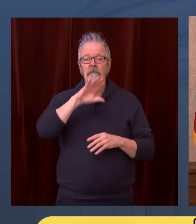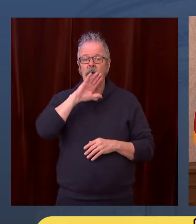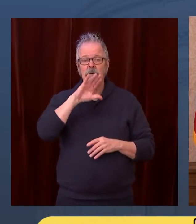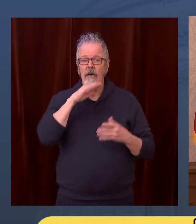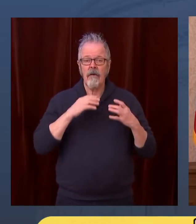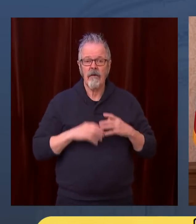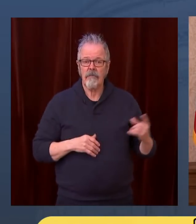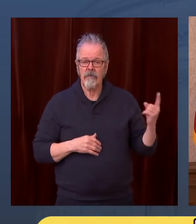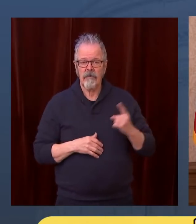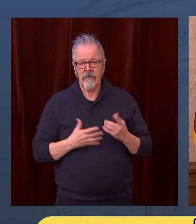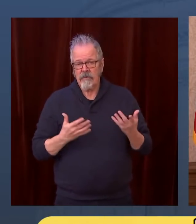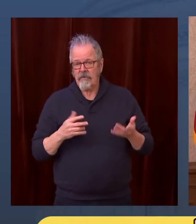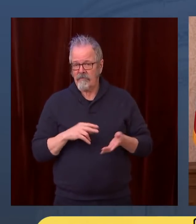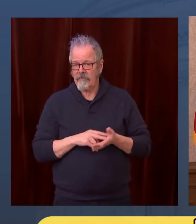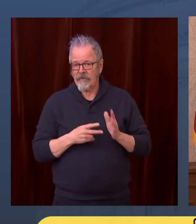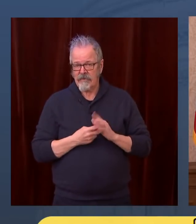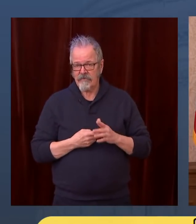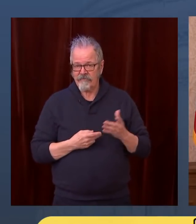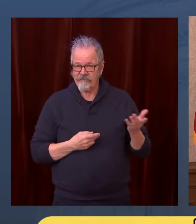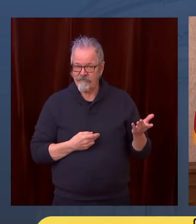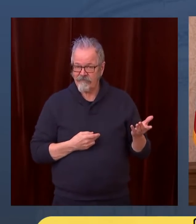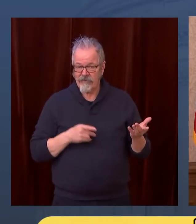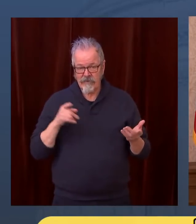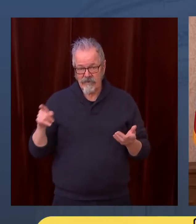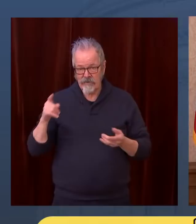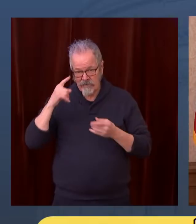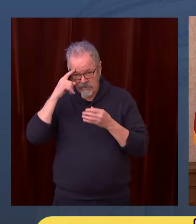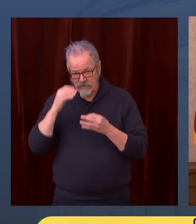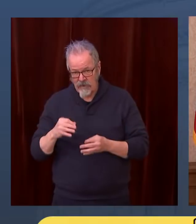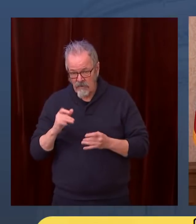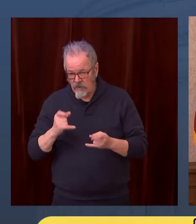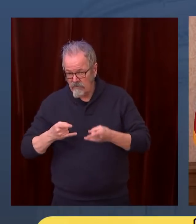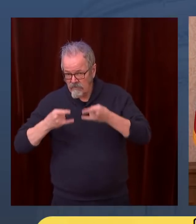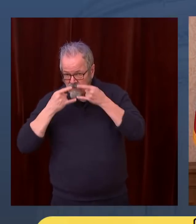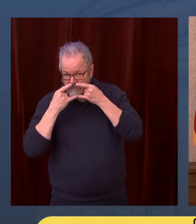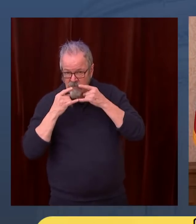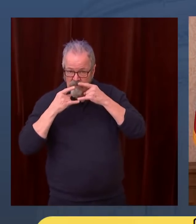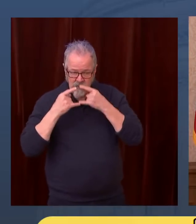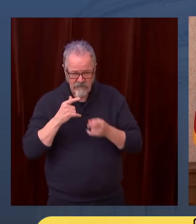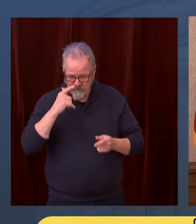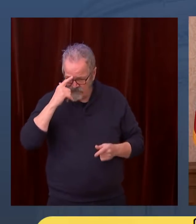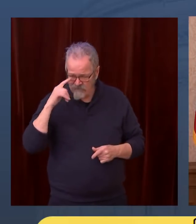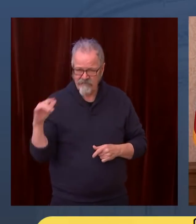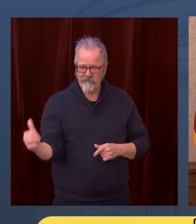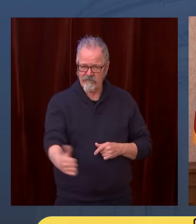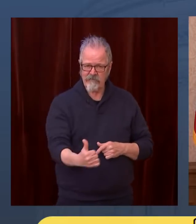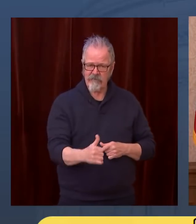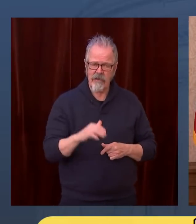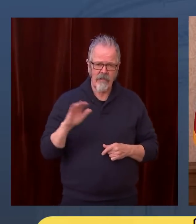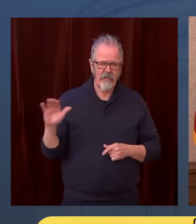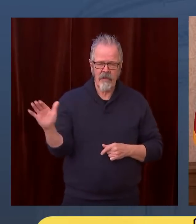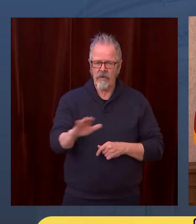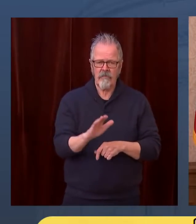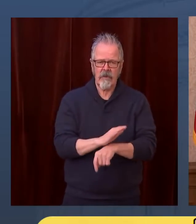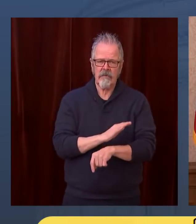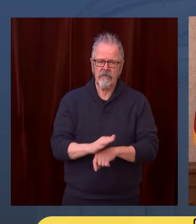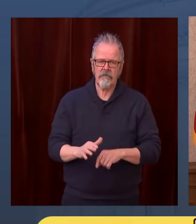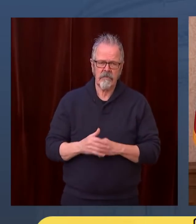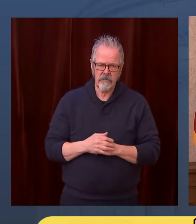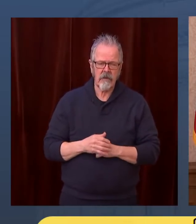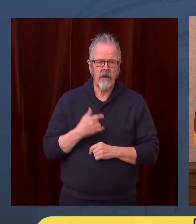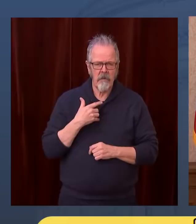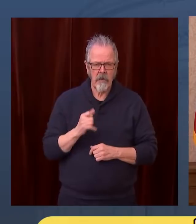have their own individual mandate. That's a decision that they will be free to make. We recognize their ability to